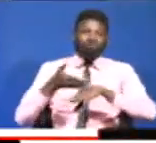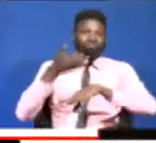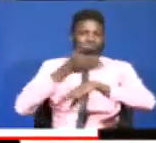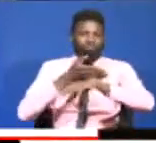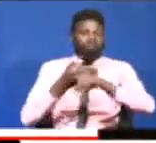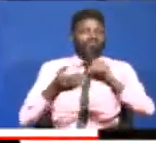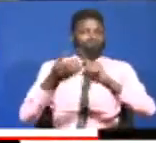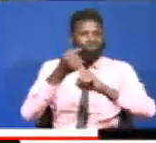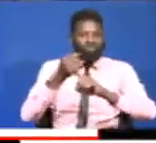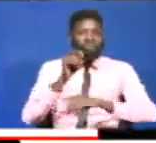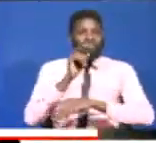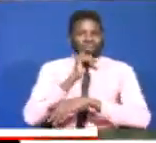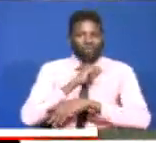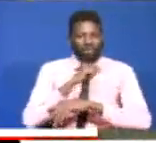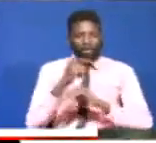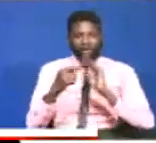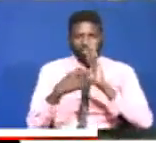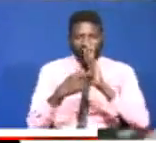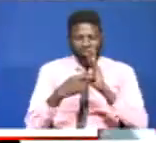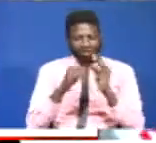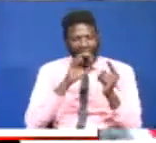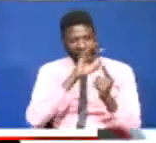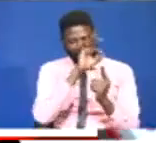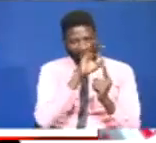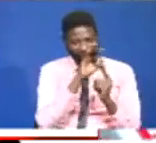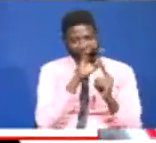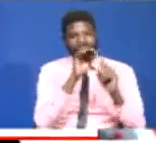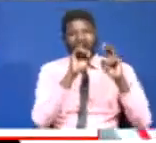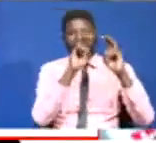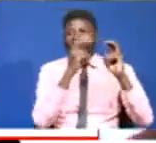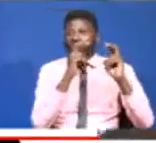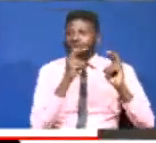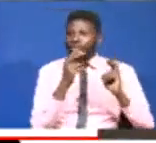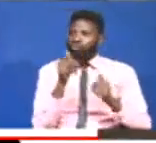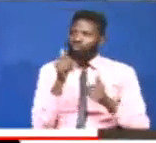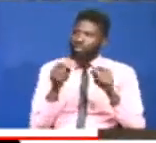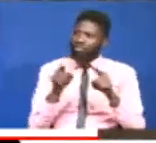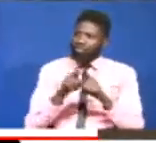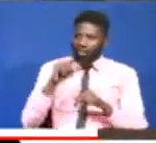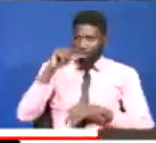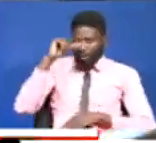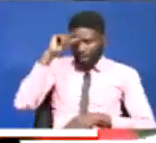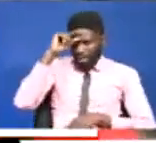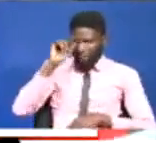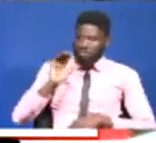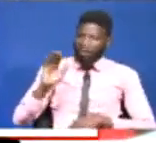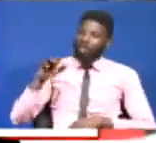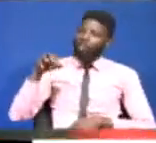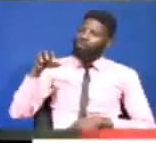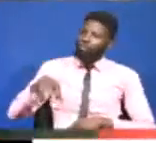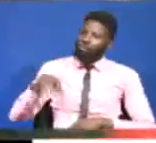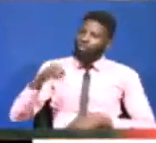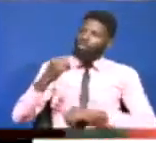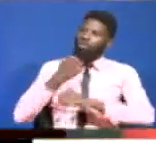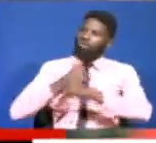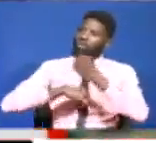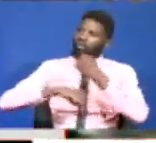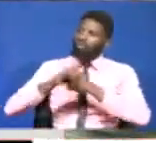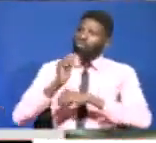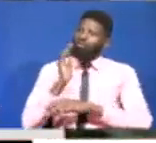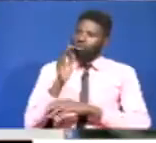of specific issues that either will be undertaken by the government of the Democratic Republic of Congo, and other